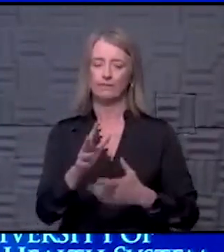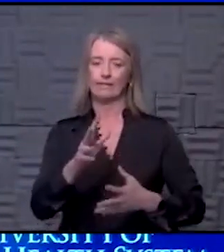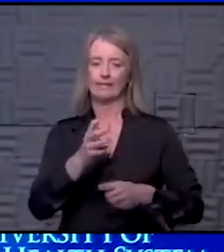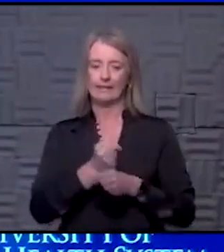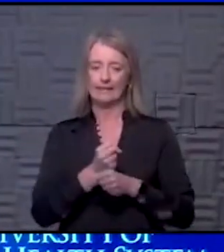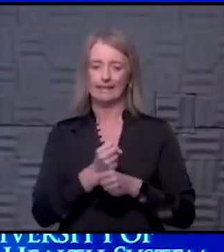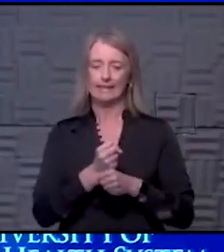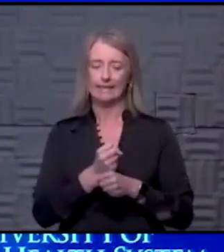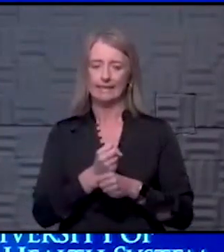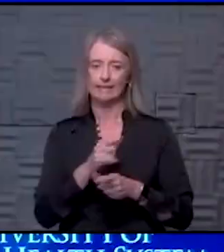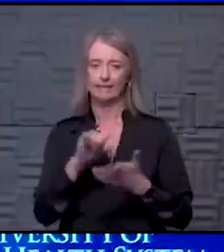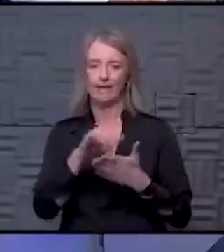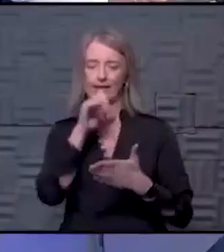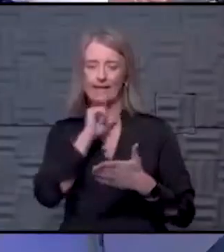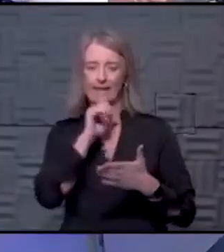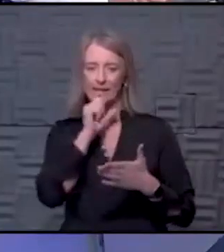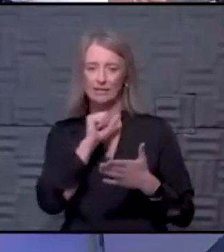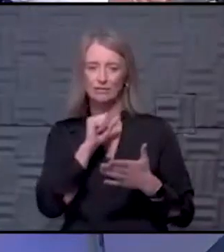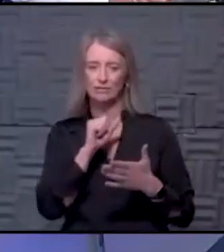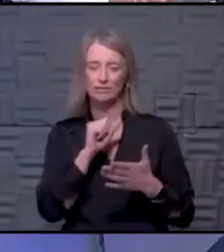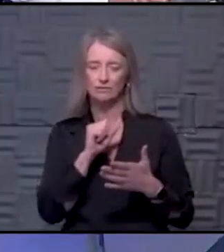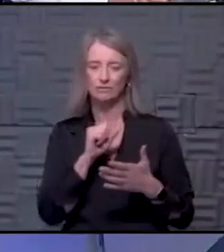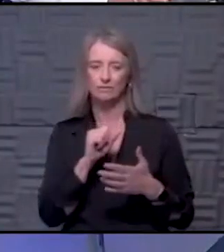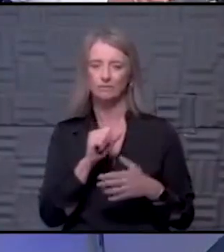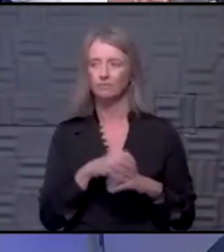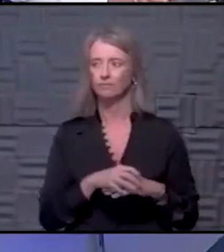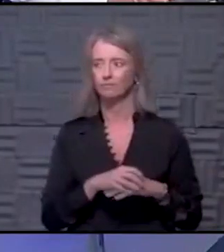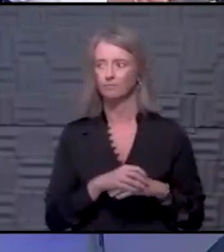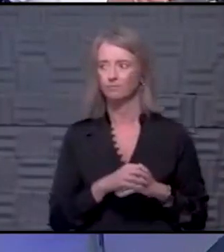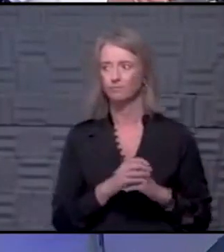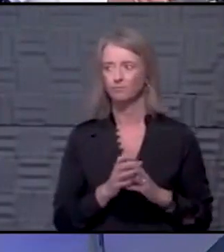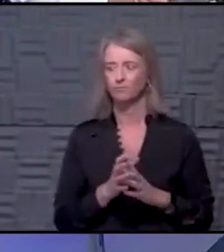the Scout age group. It's not like we're talking 3 or 4-year-olds. No.